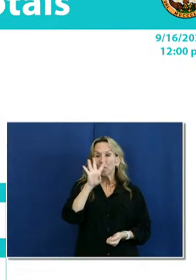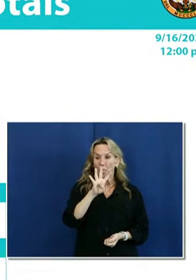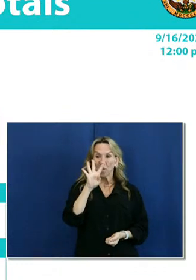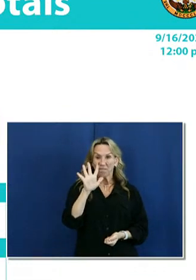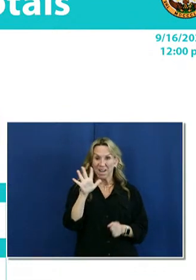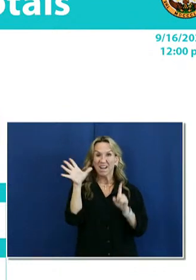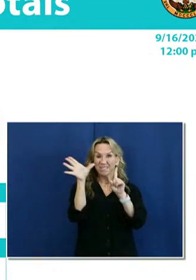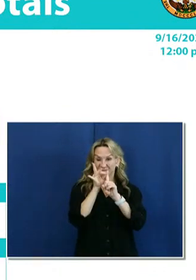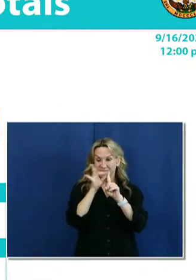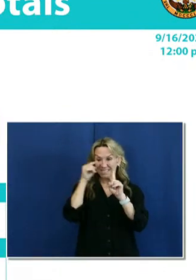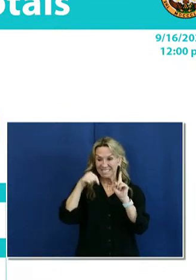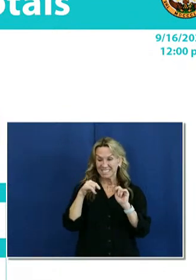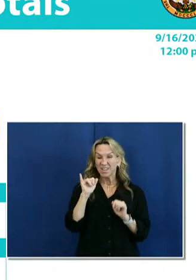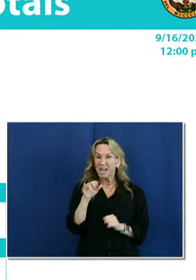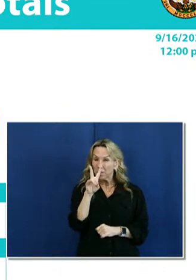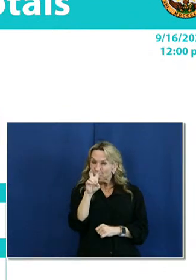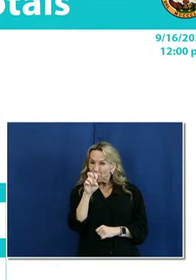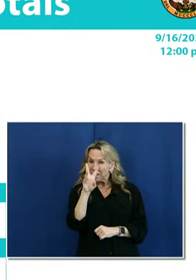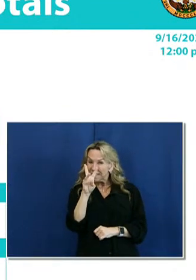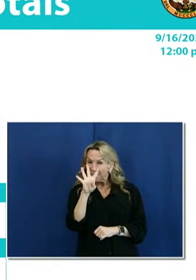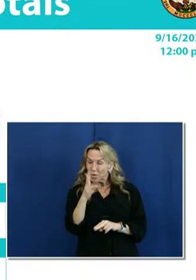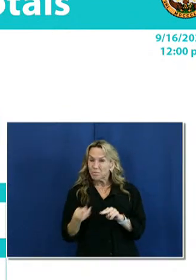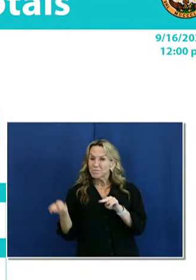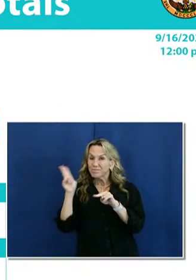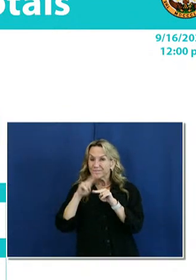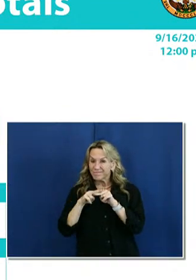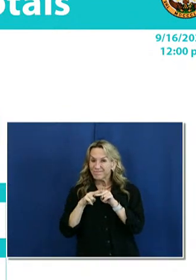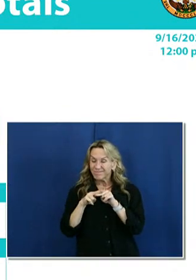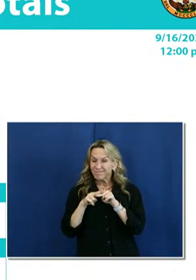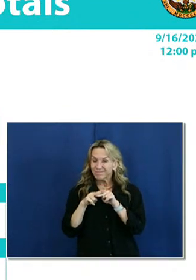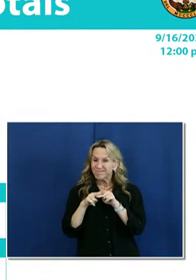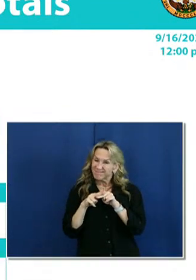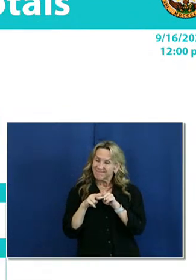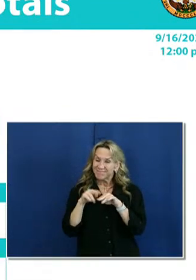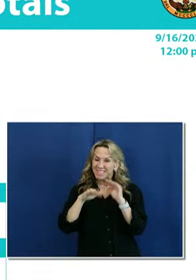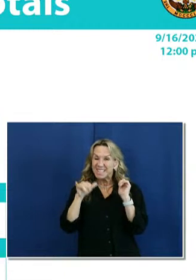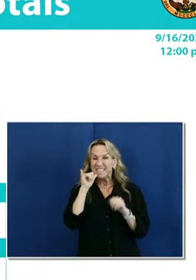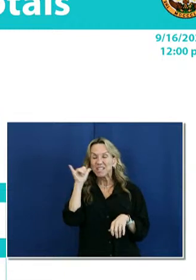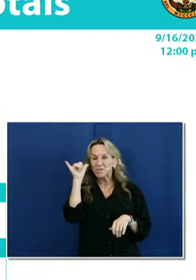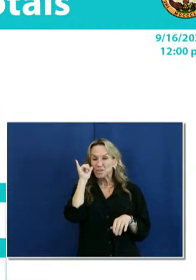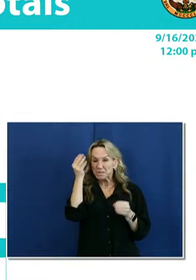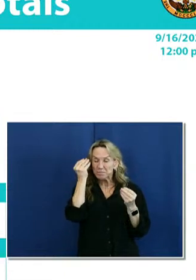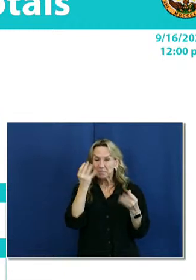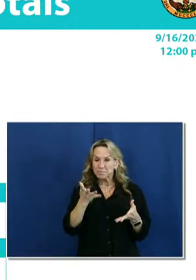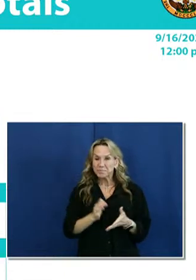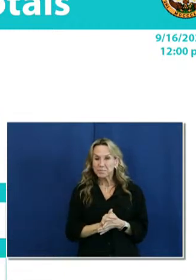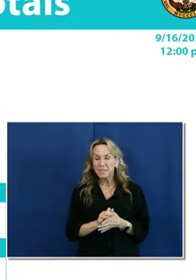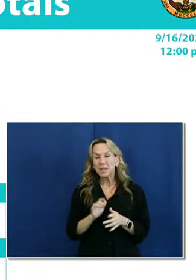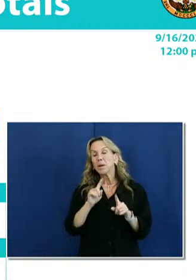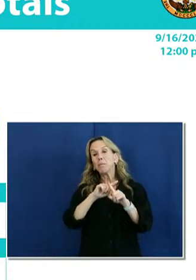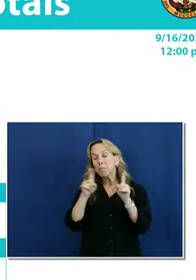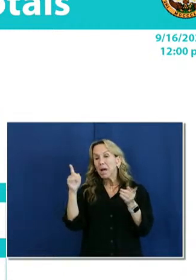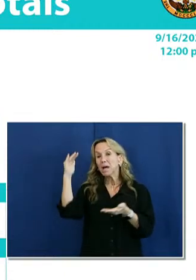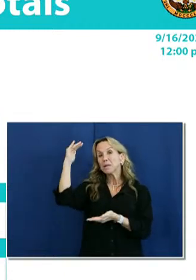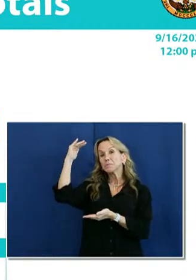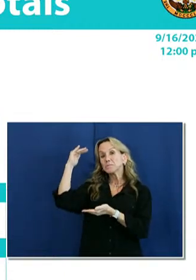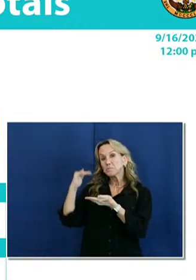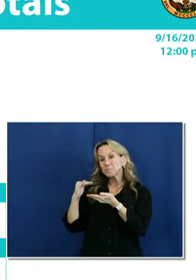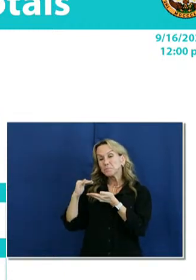43,445 cases, which is 264 more cases than yesterday, a decrease in the